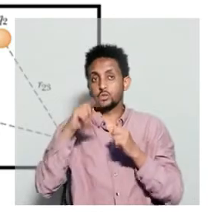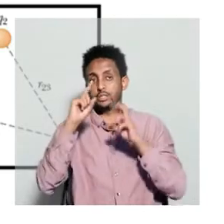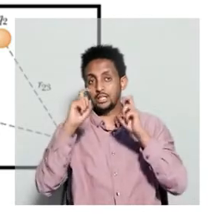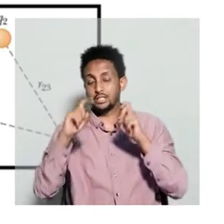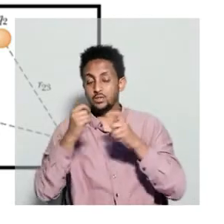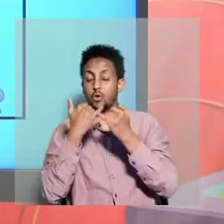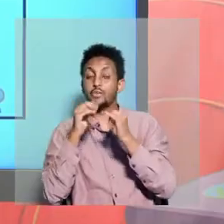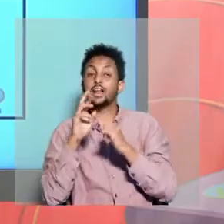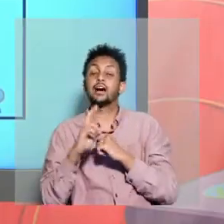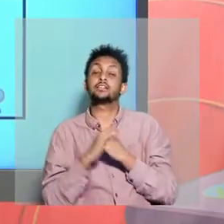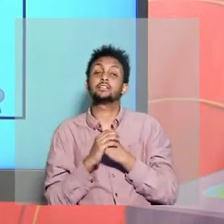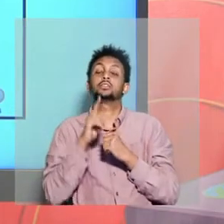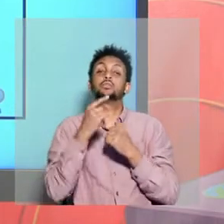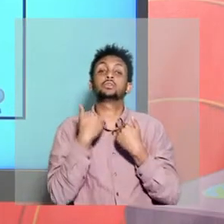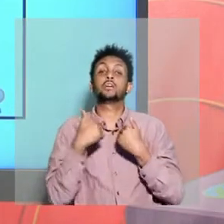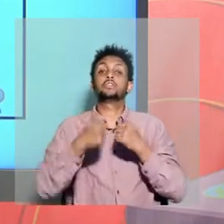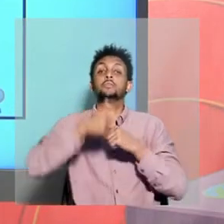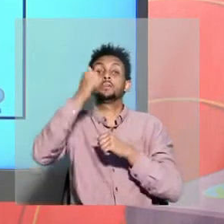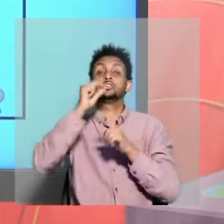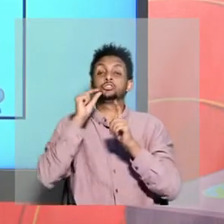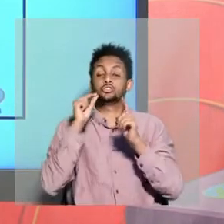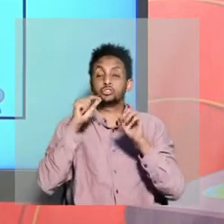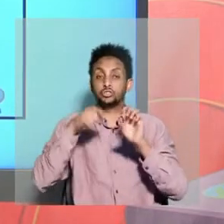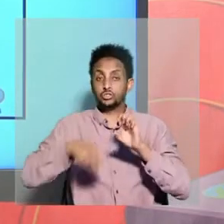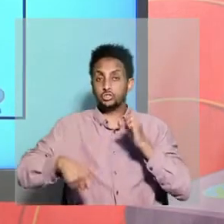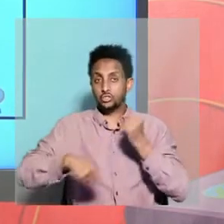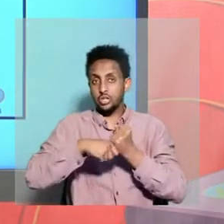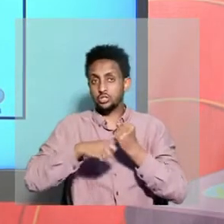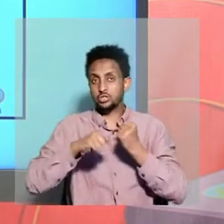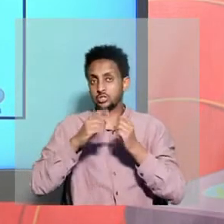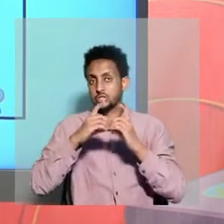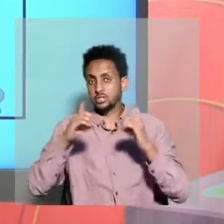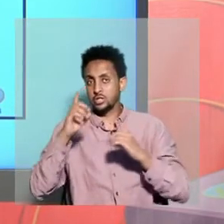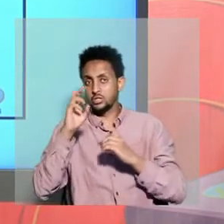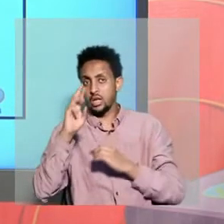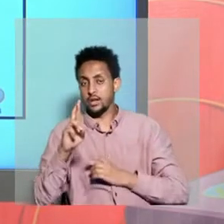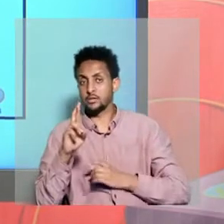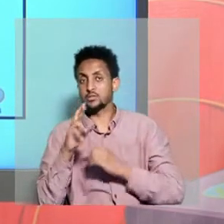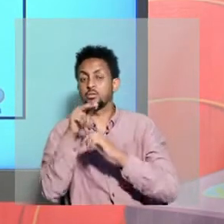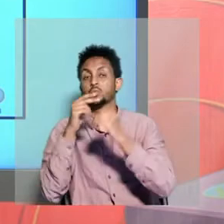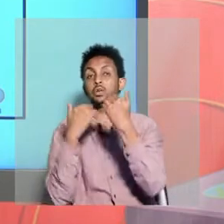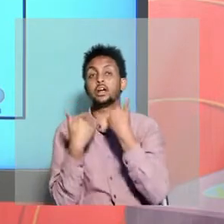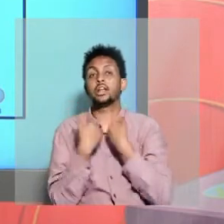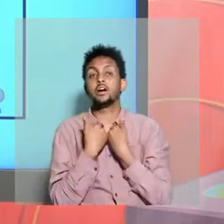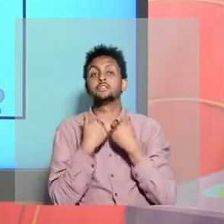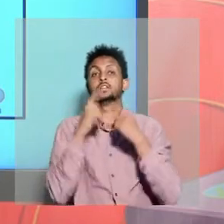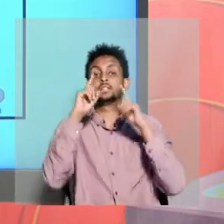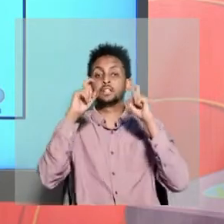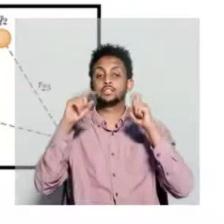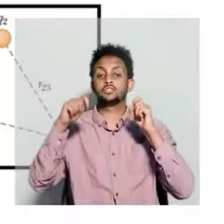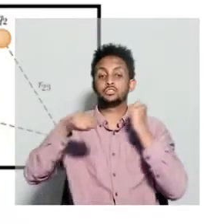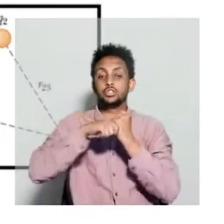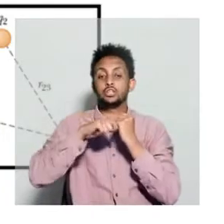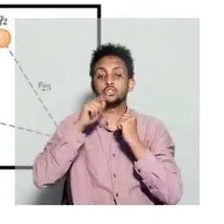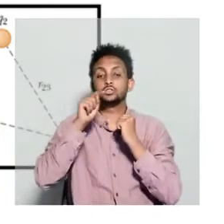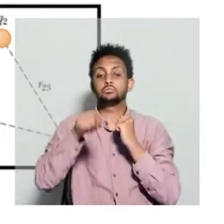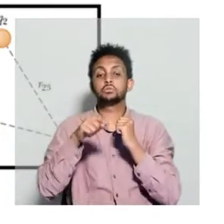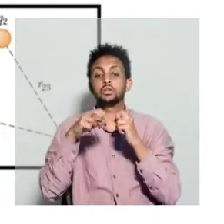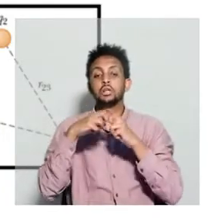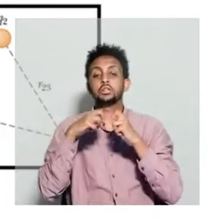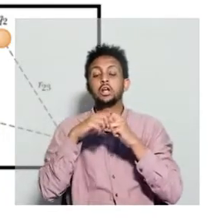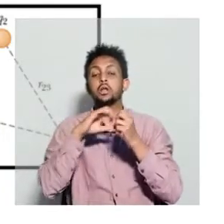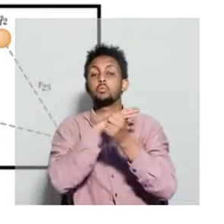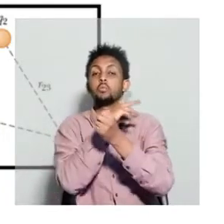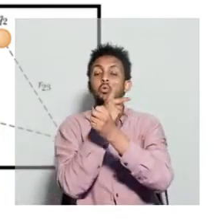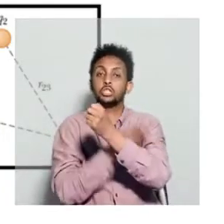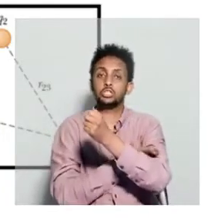charge over R. Okay, here you have the main charge Q at a distance of R. You can have test charge Q, so that the electrical